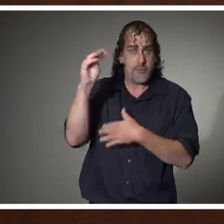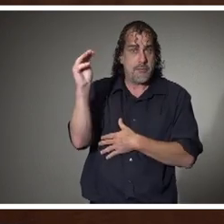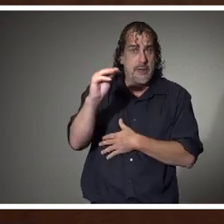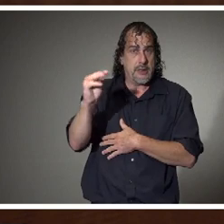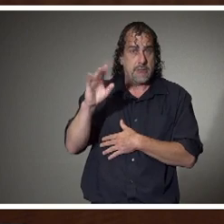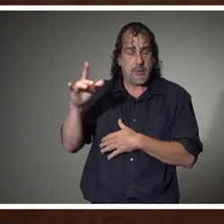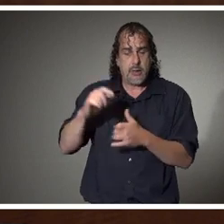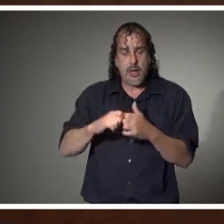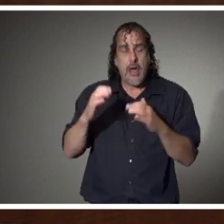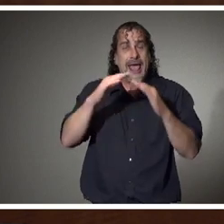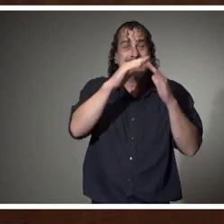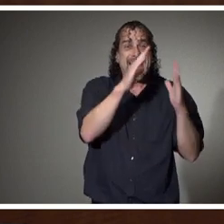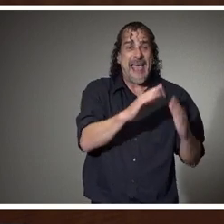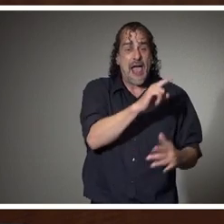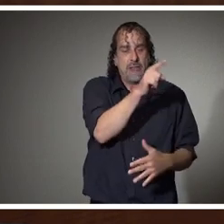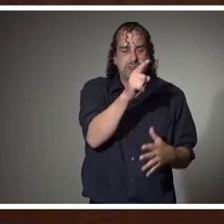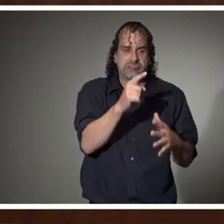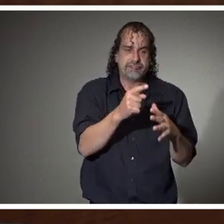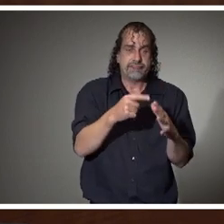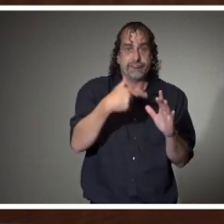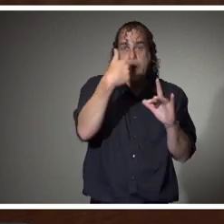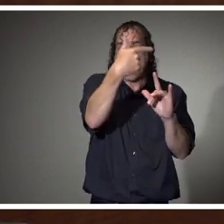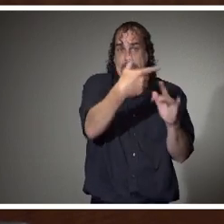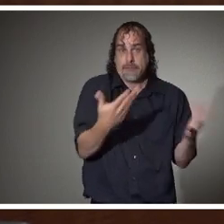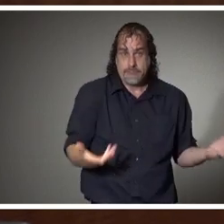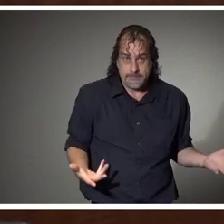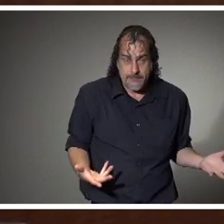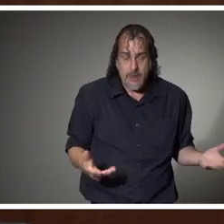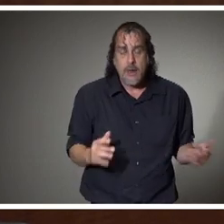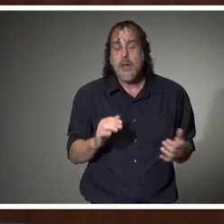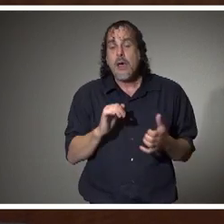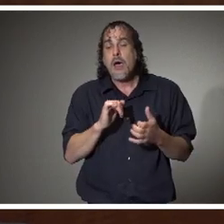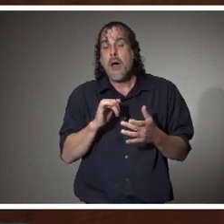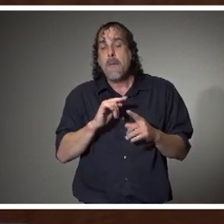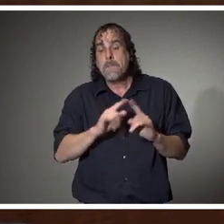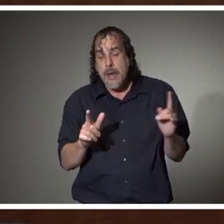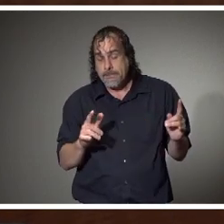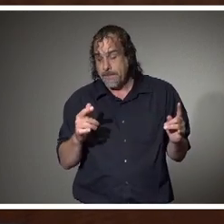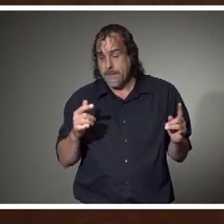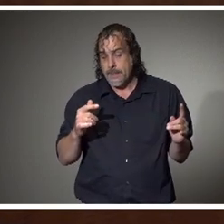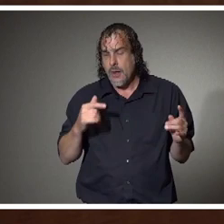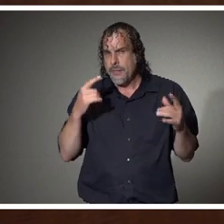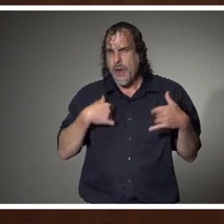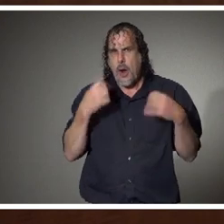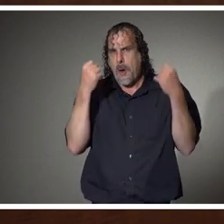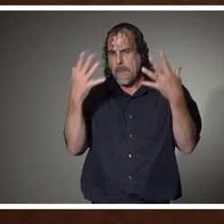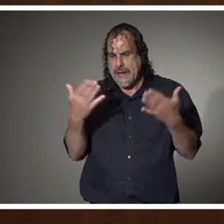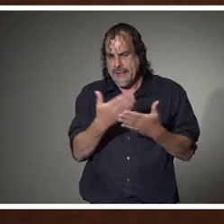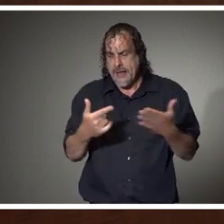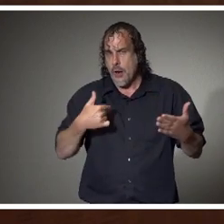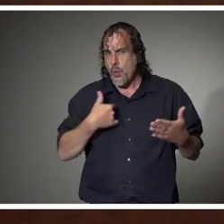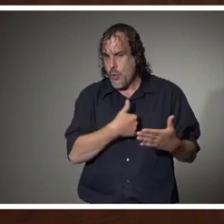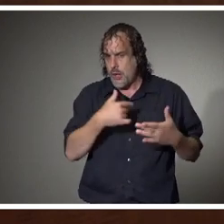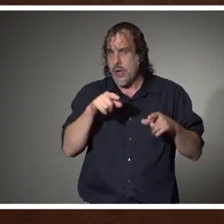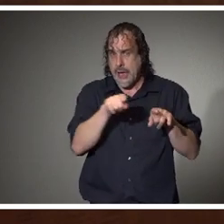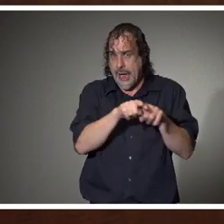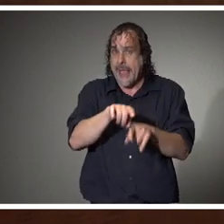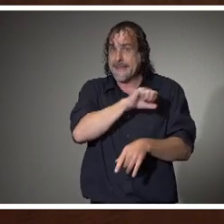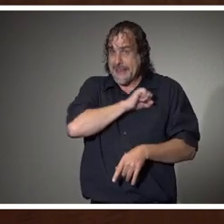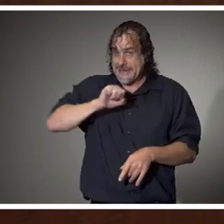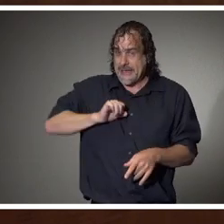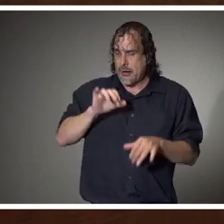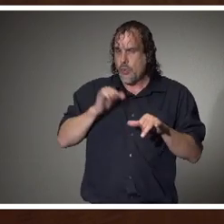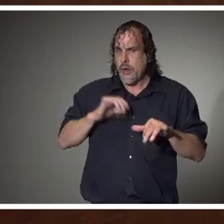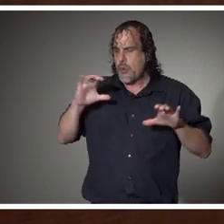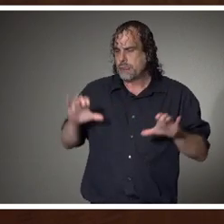will return to Washington later. But there are a number of items the Senate can do on its own, and we'll begin to do